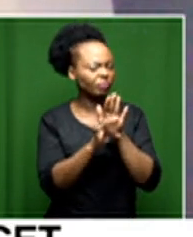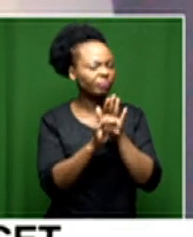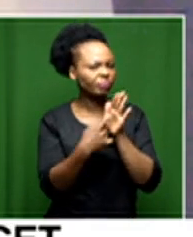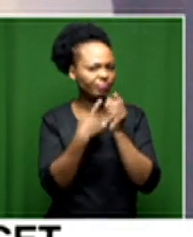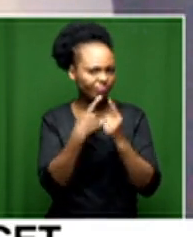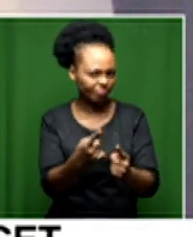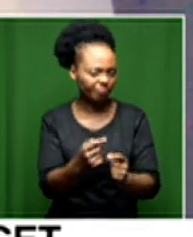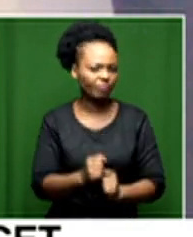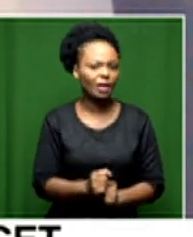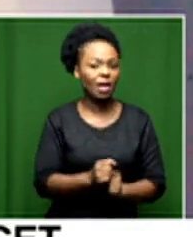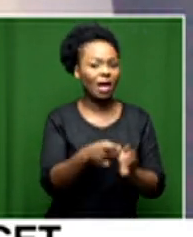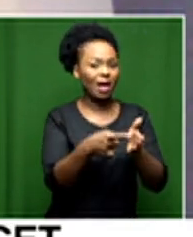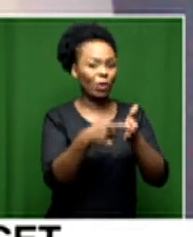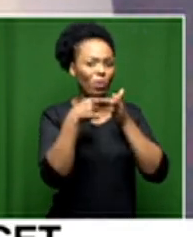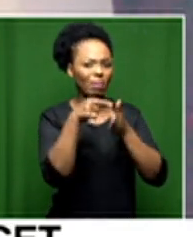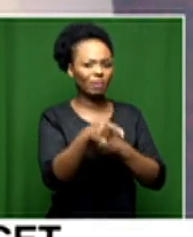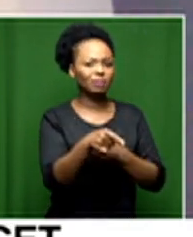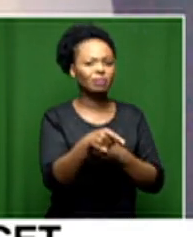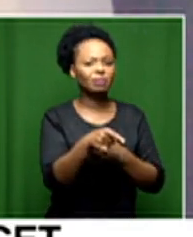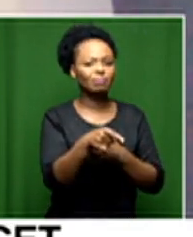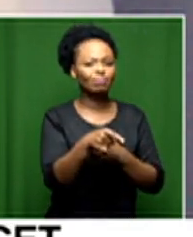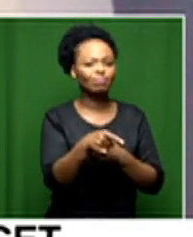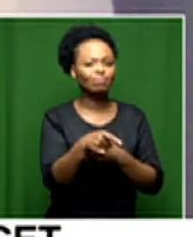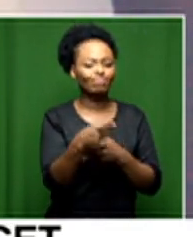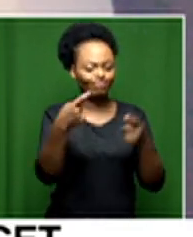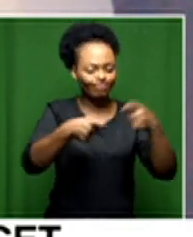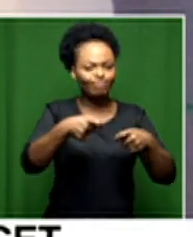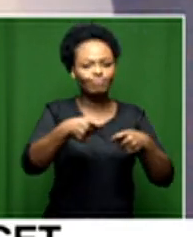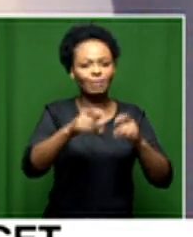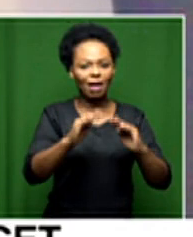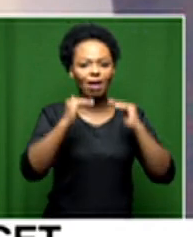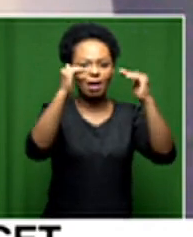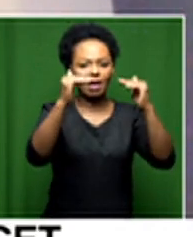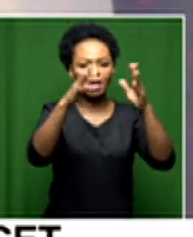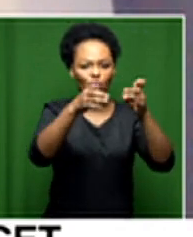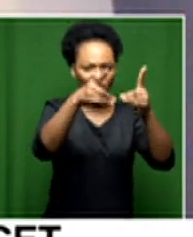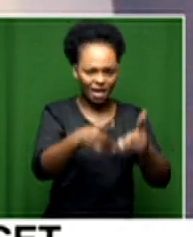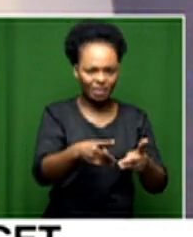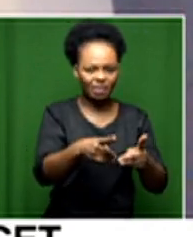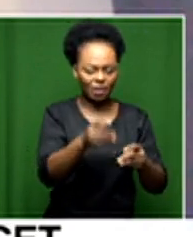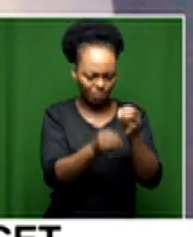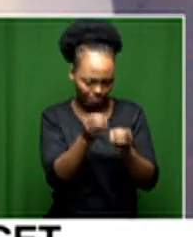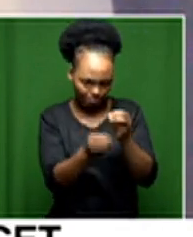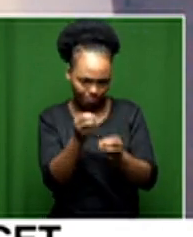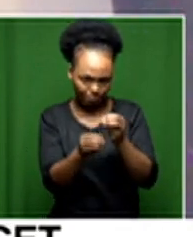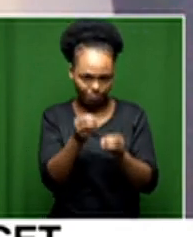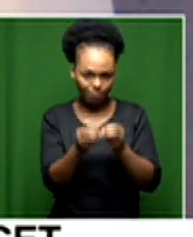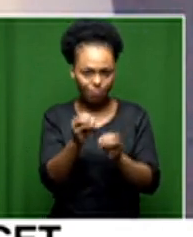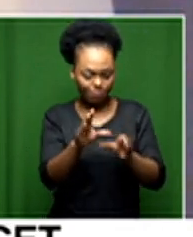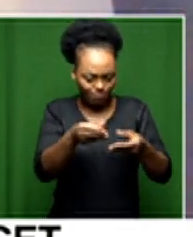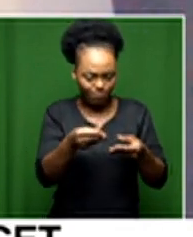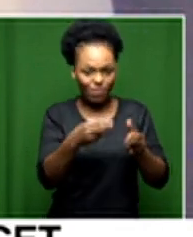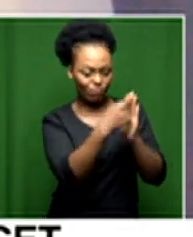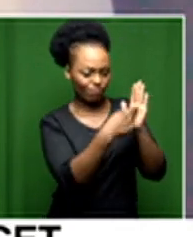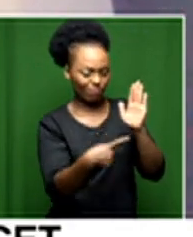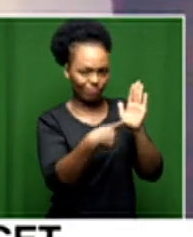requirement that was gazetted by the Department of Higher Education or by the minister then, that when the funding